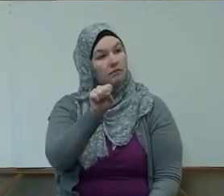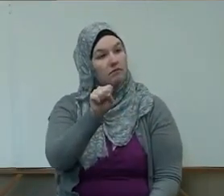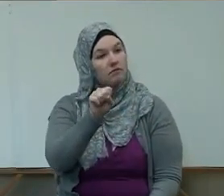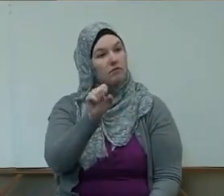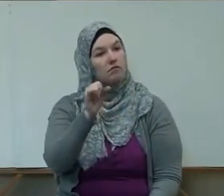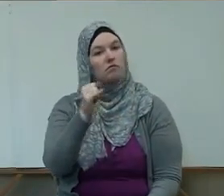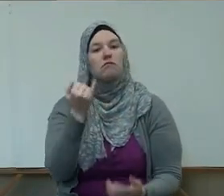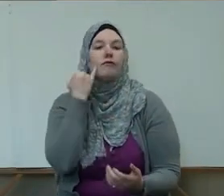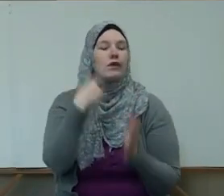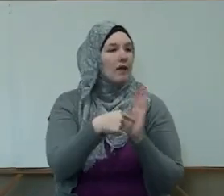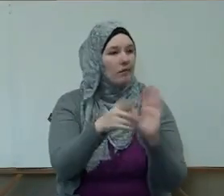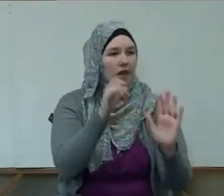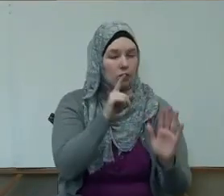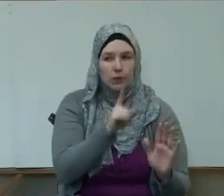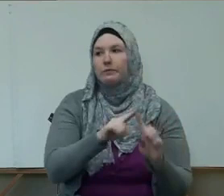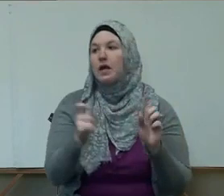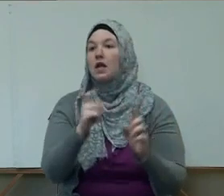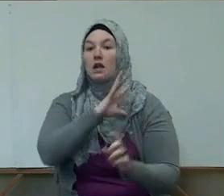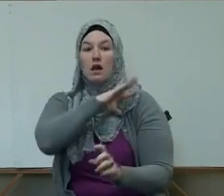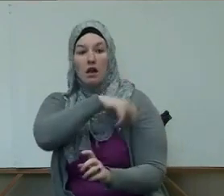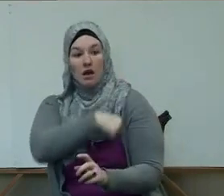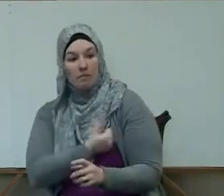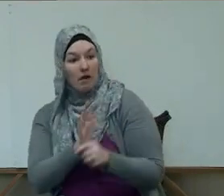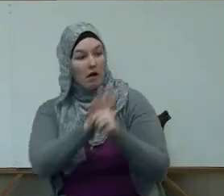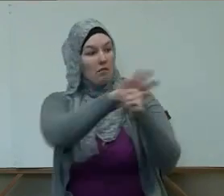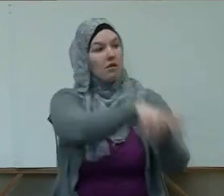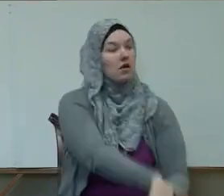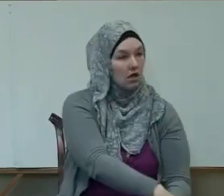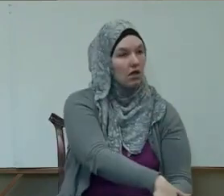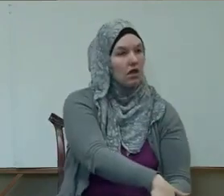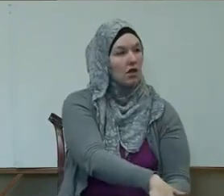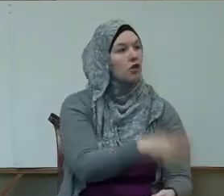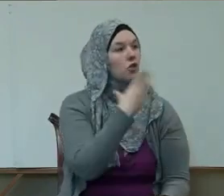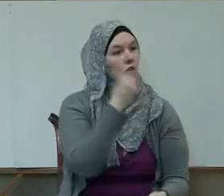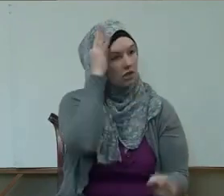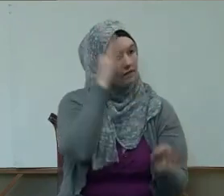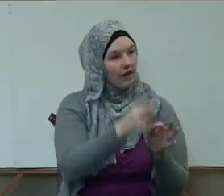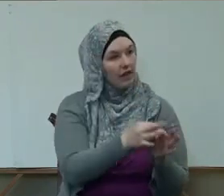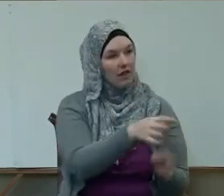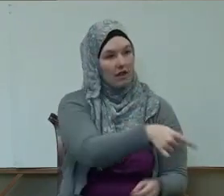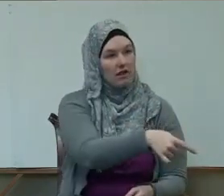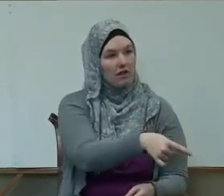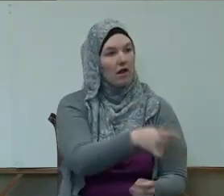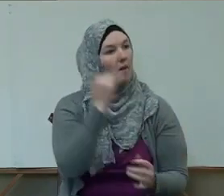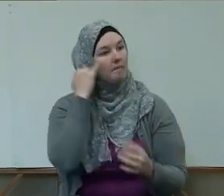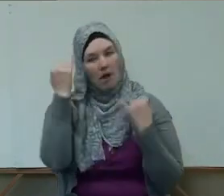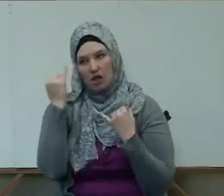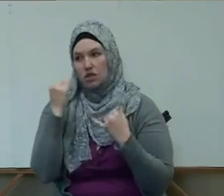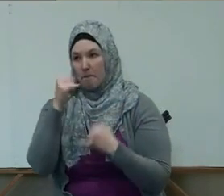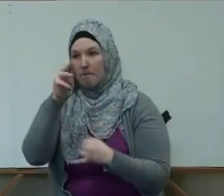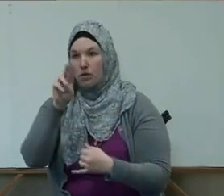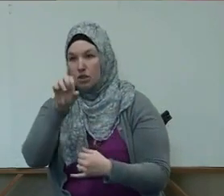ones oppressing the helpless men and women and children of the Israeli community